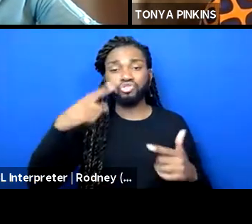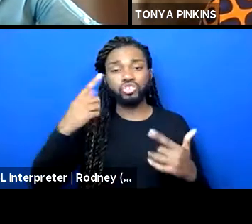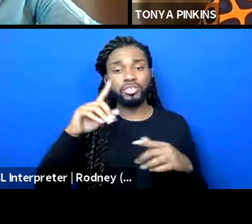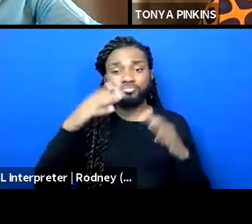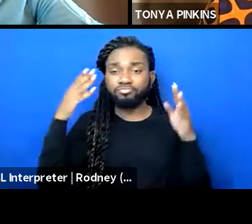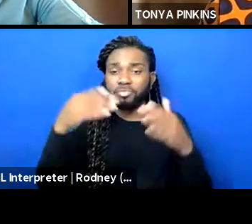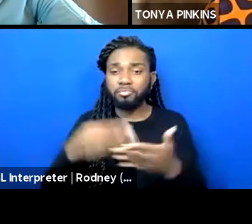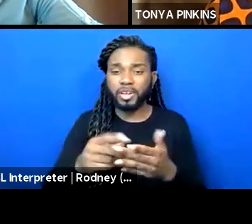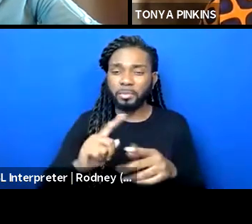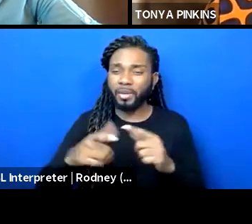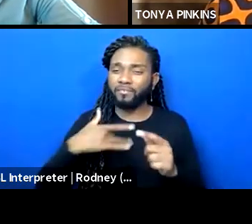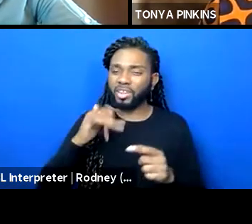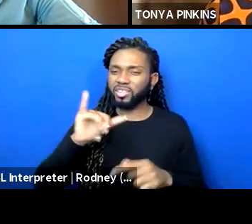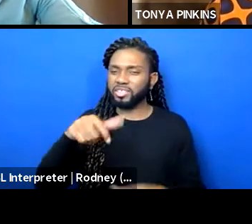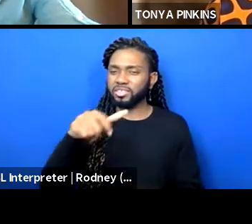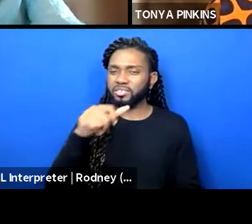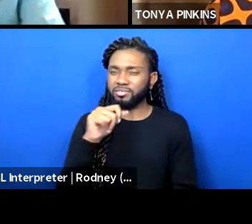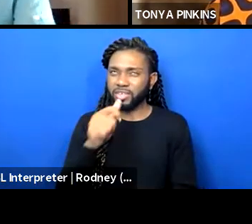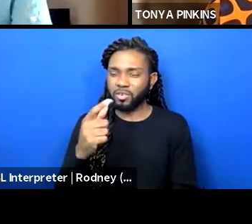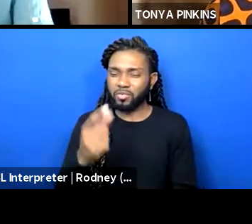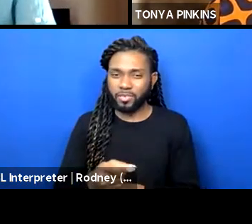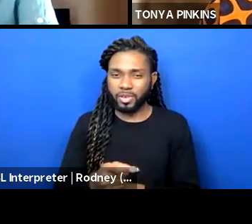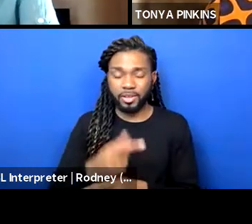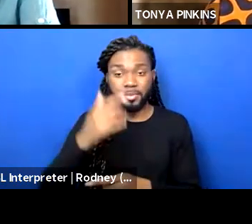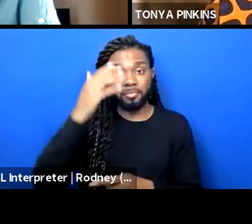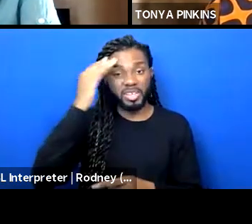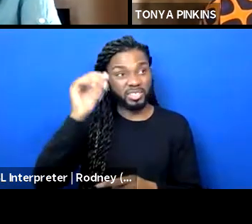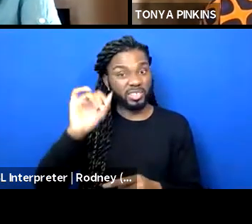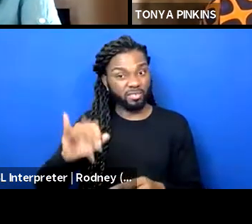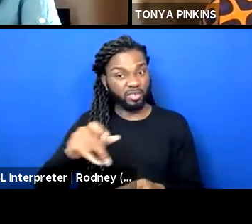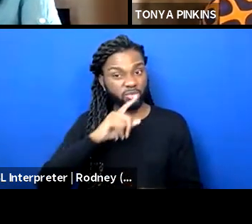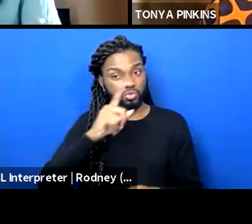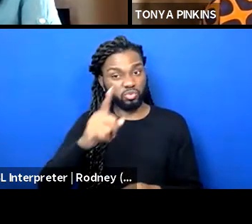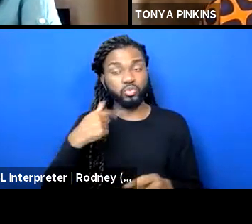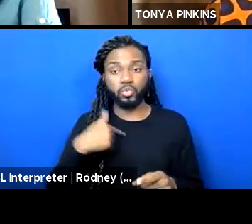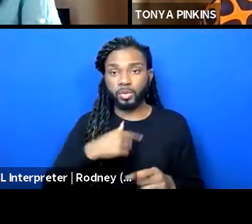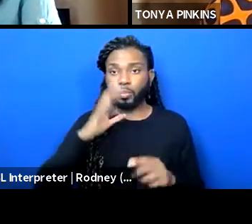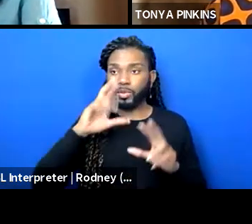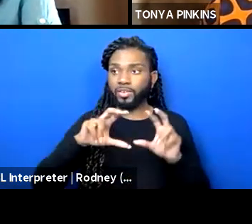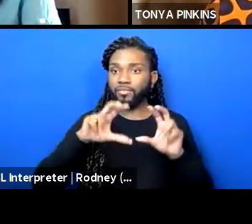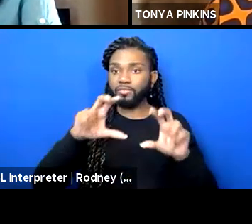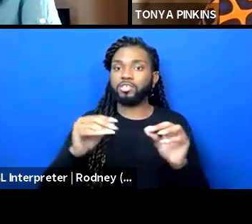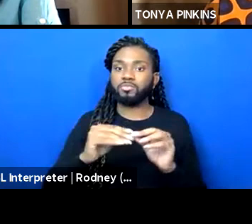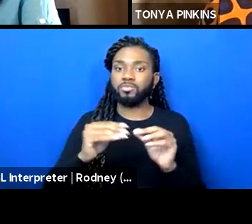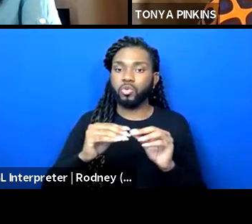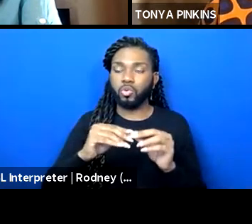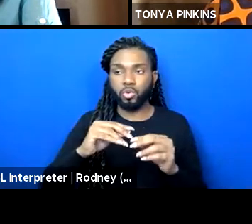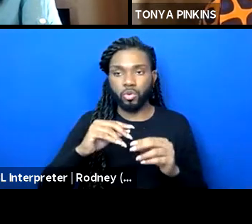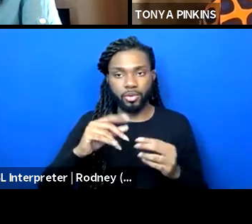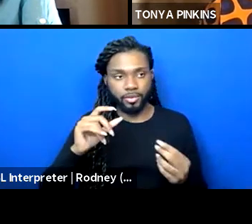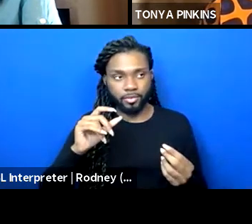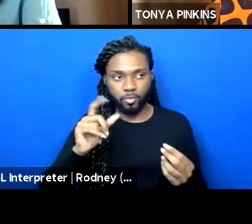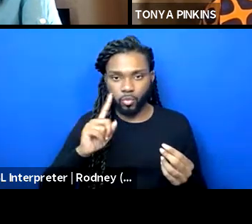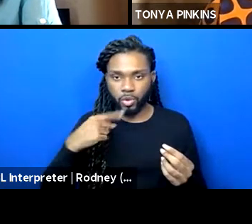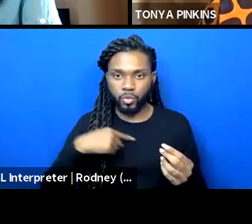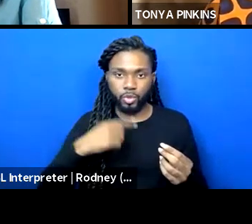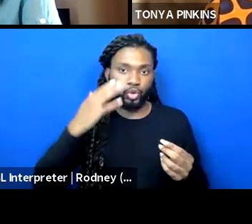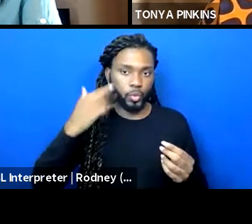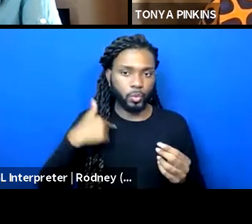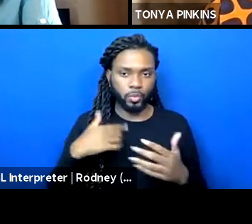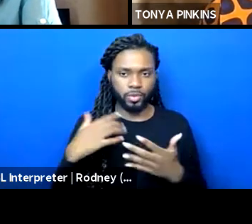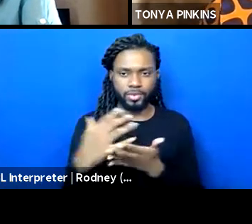can't be right. Because if that were true, then we would be investing more in where we know we're making more money. And